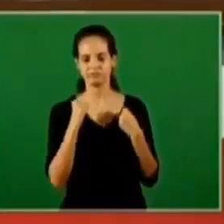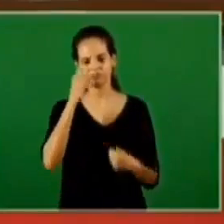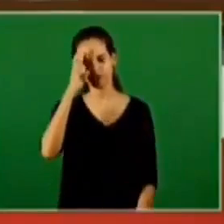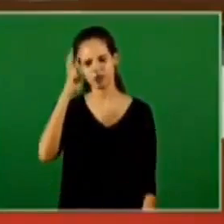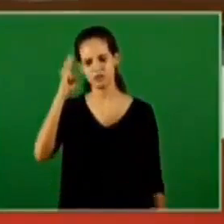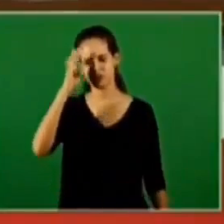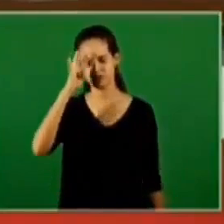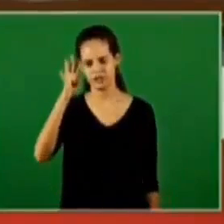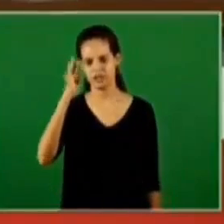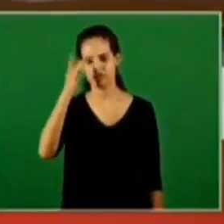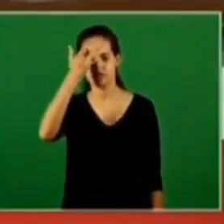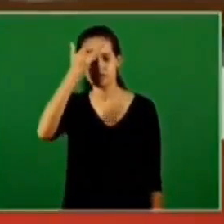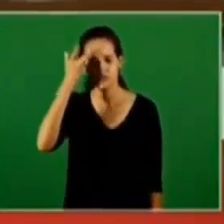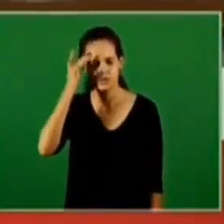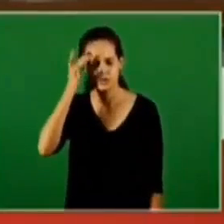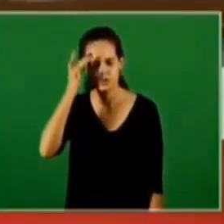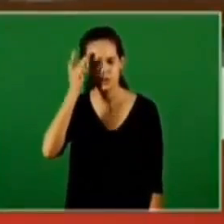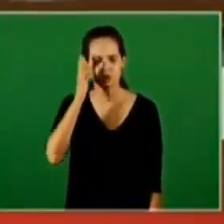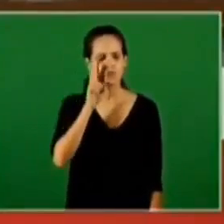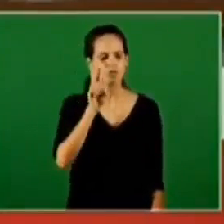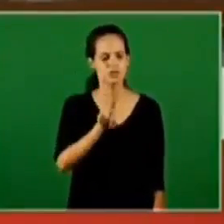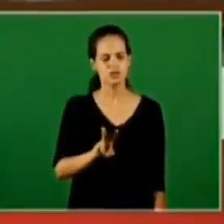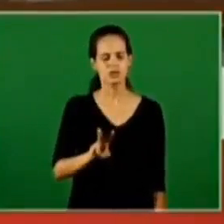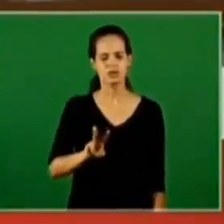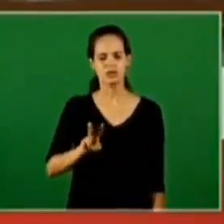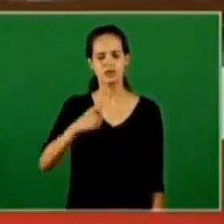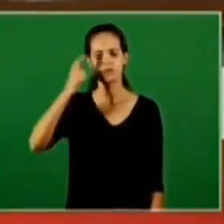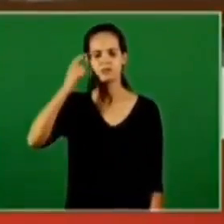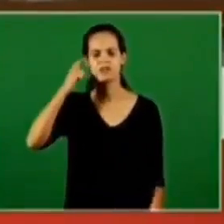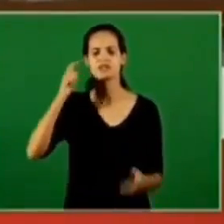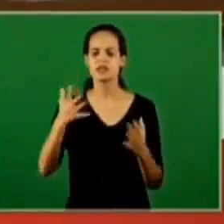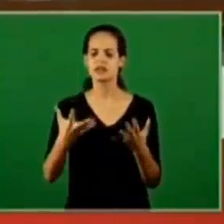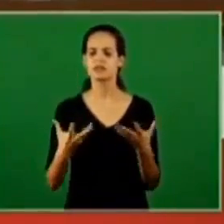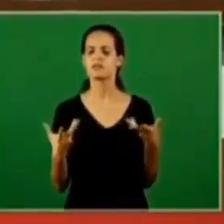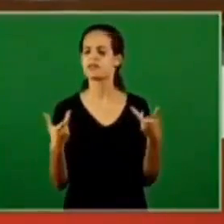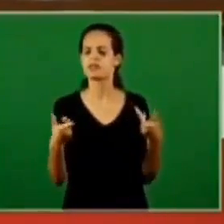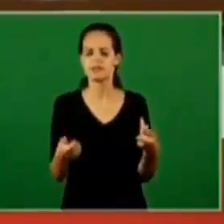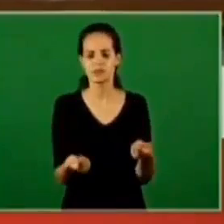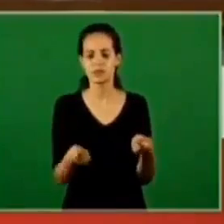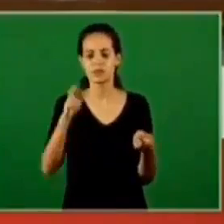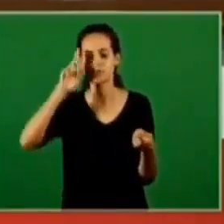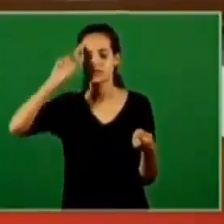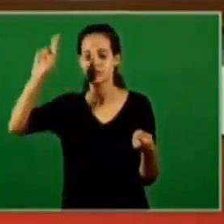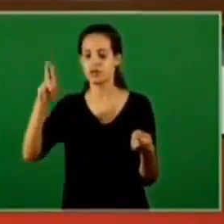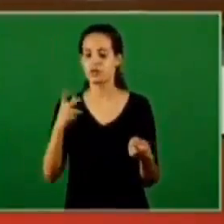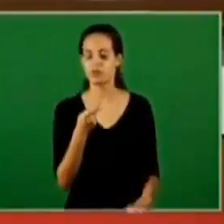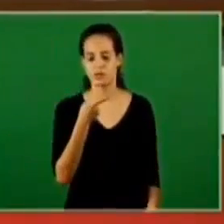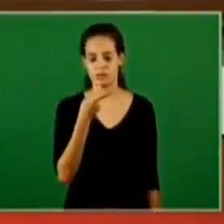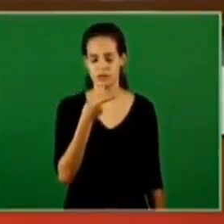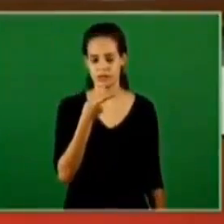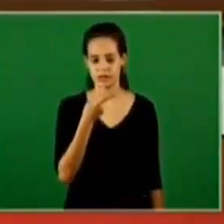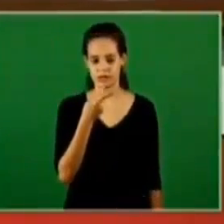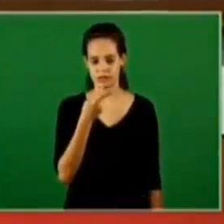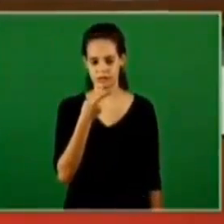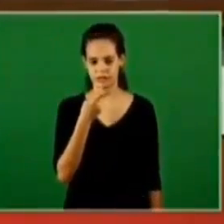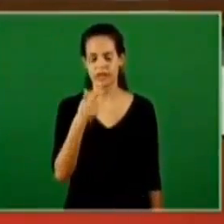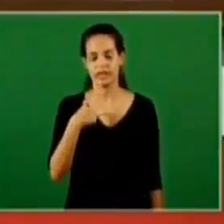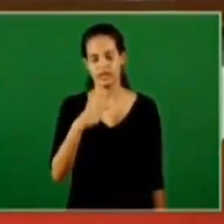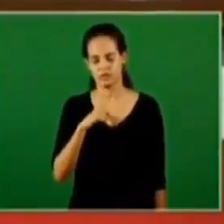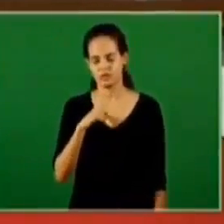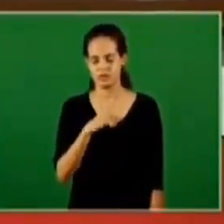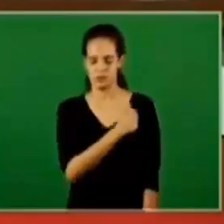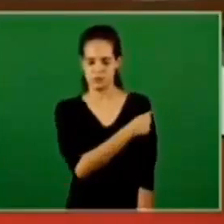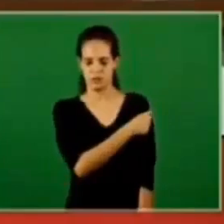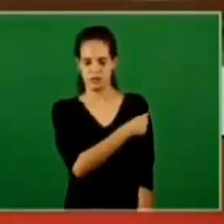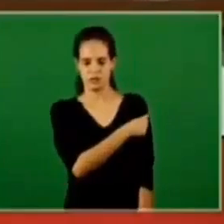that's what it is. Then people think that those are such wonderful things, and the word, the Lord says the following.